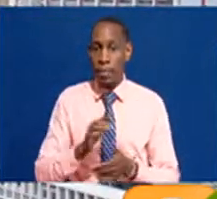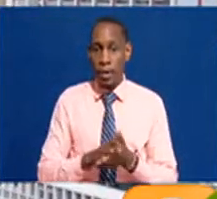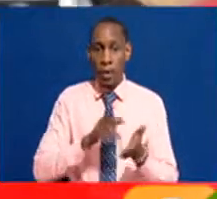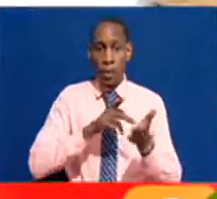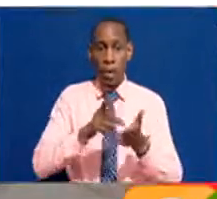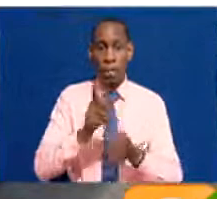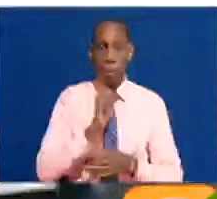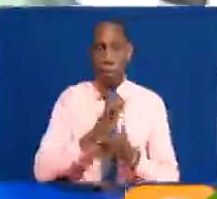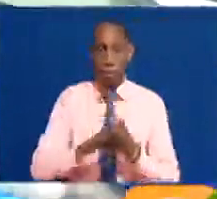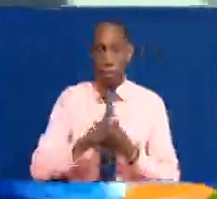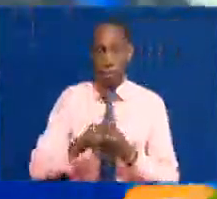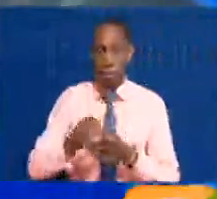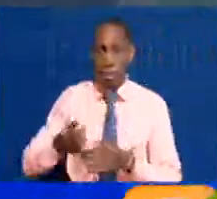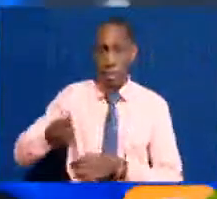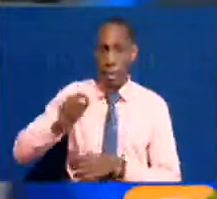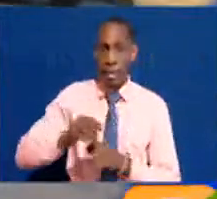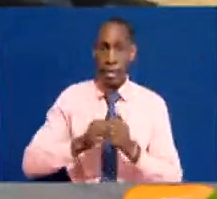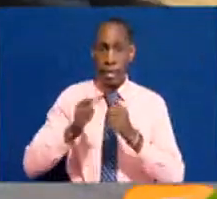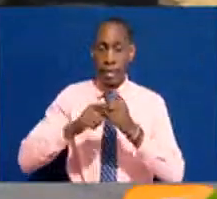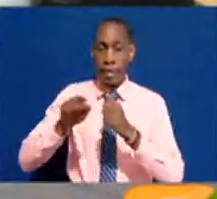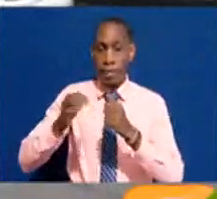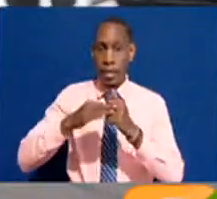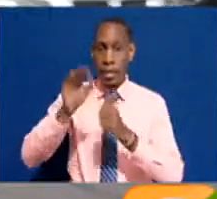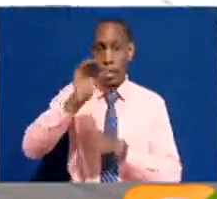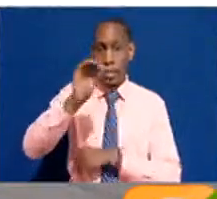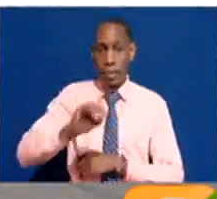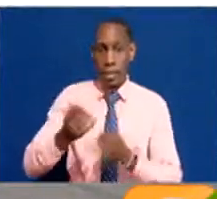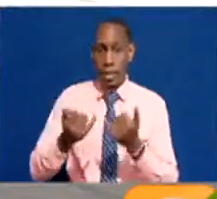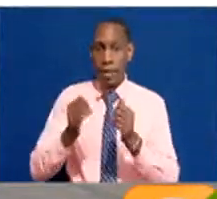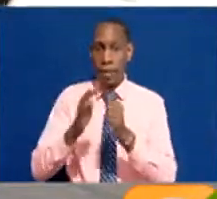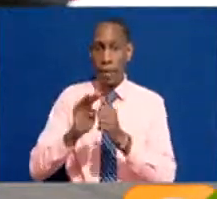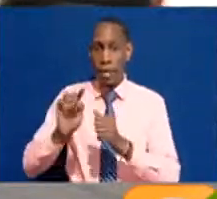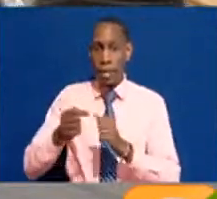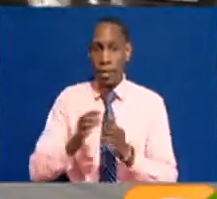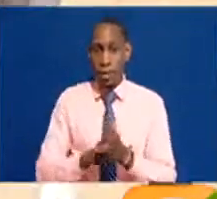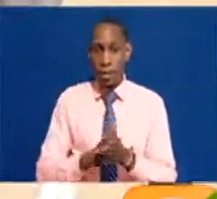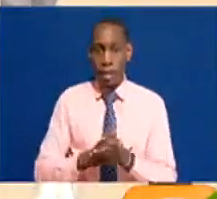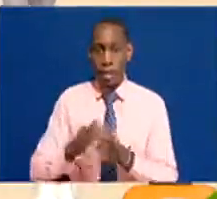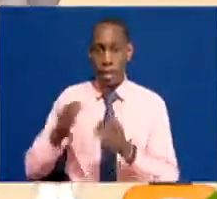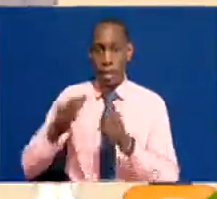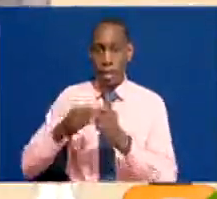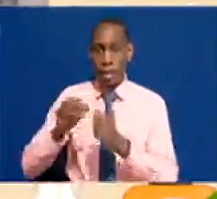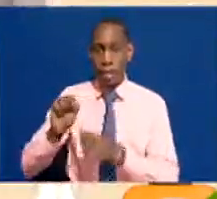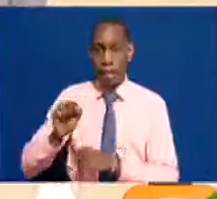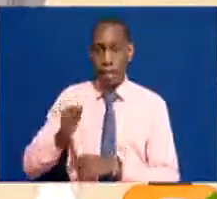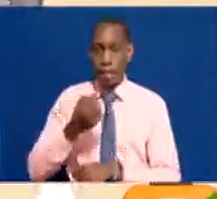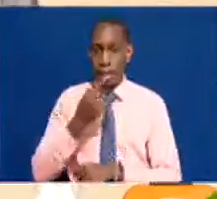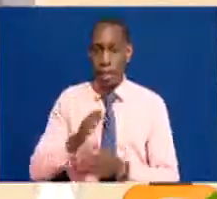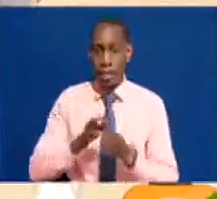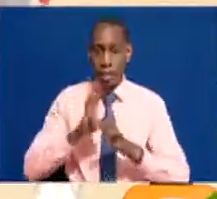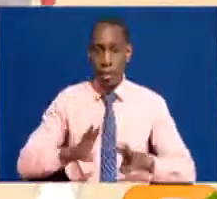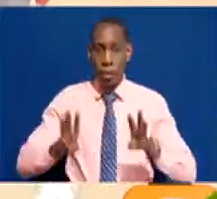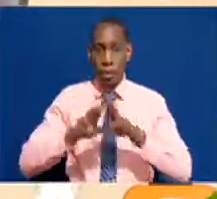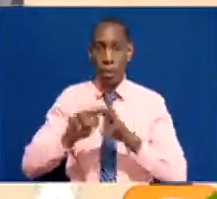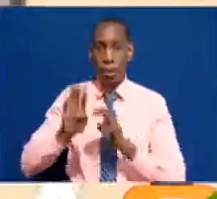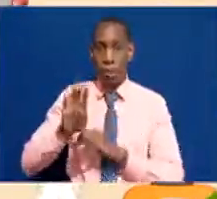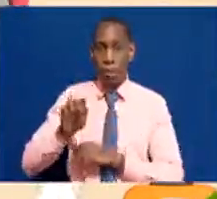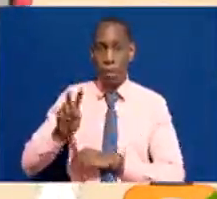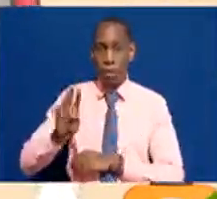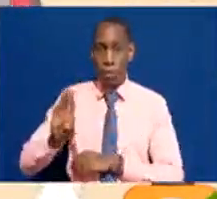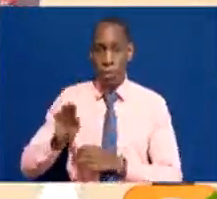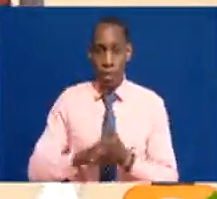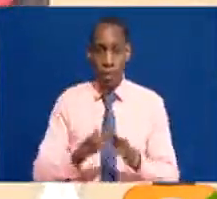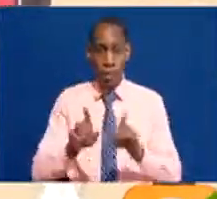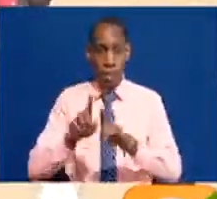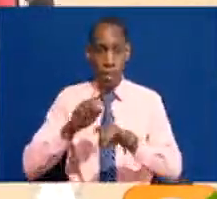paid went up by 16.8% to 14,085 claims worth 4.2 billion shillings. During